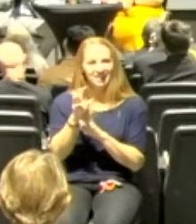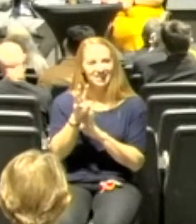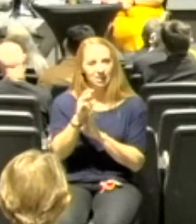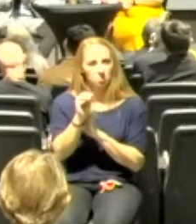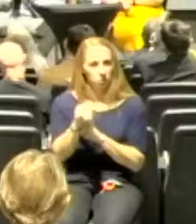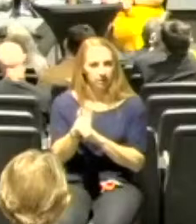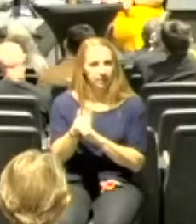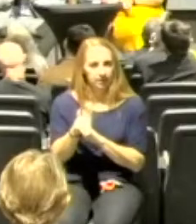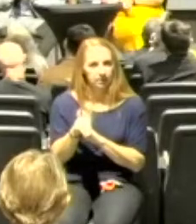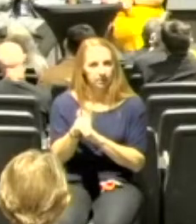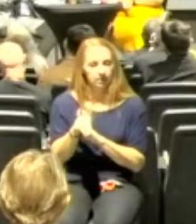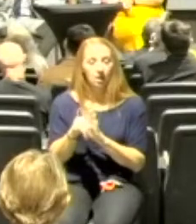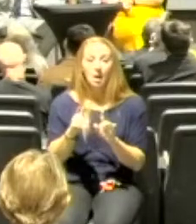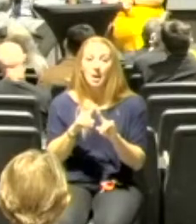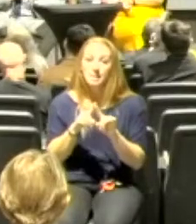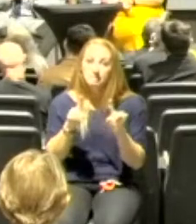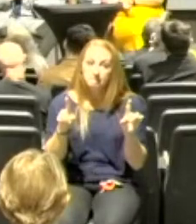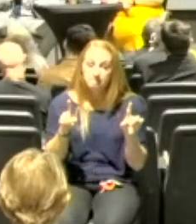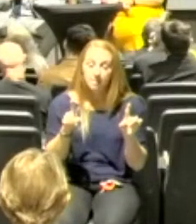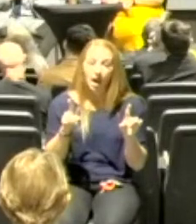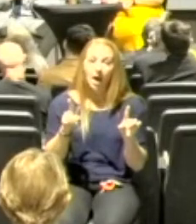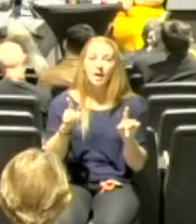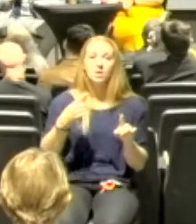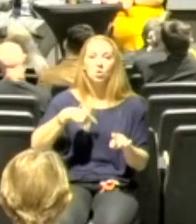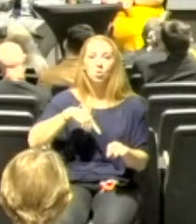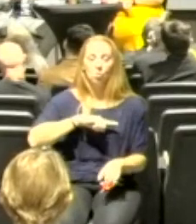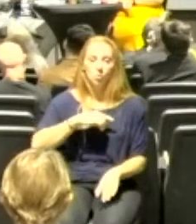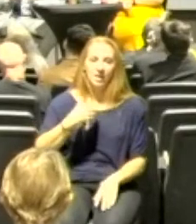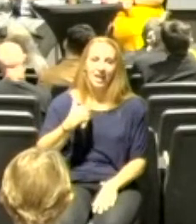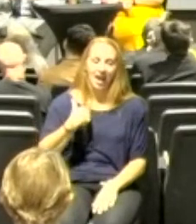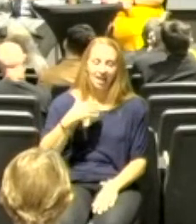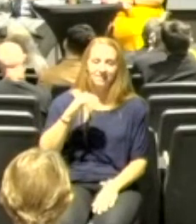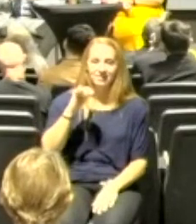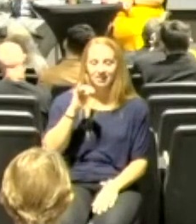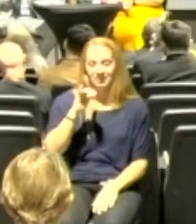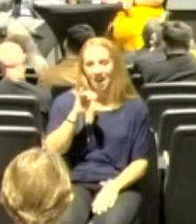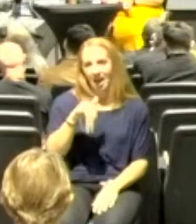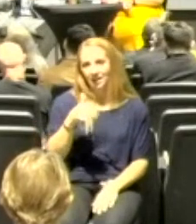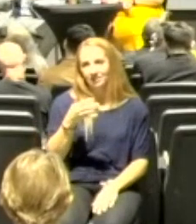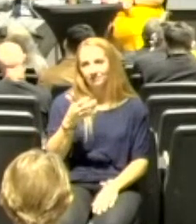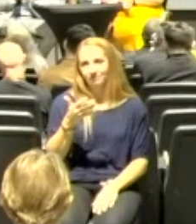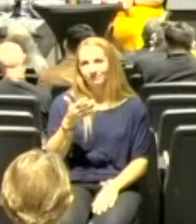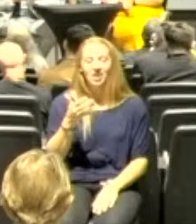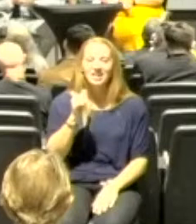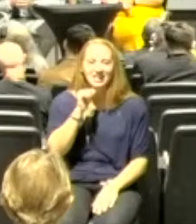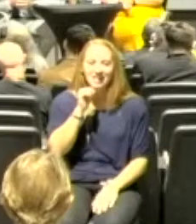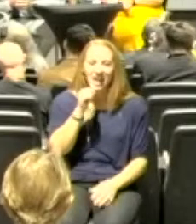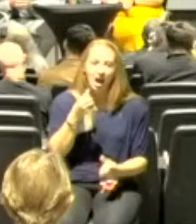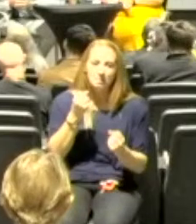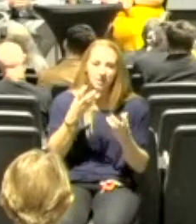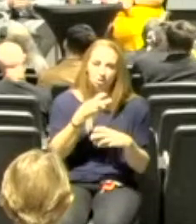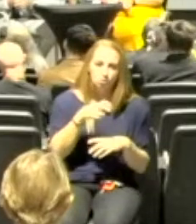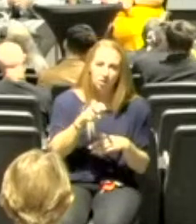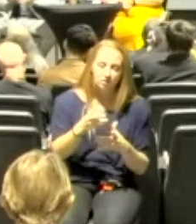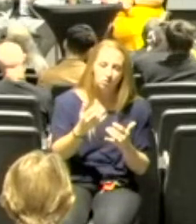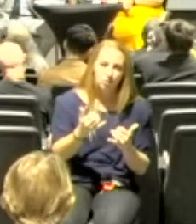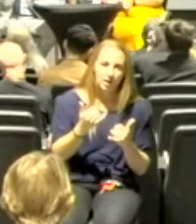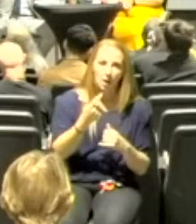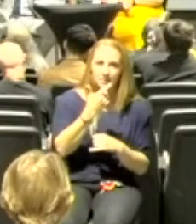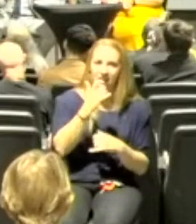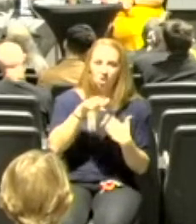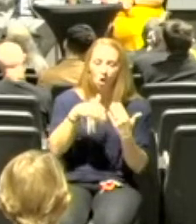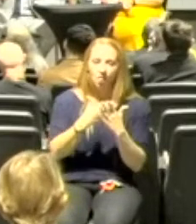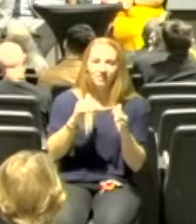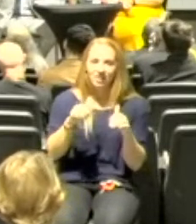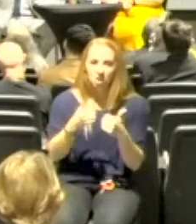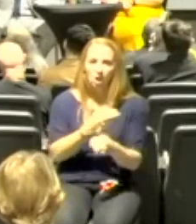6%, but we have this RN to BSN population where we're not getting nearly as many of those students right now because of all the challenges